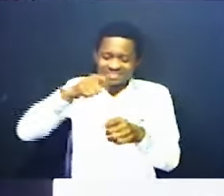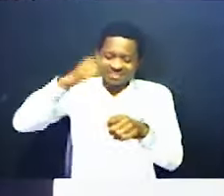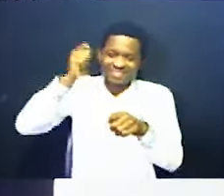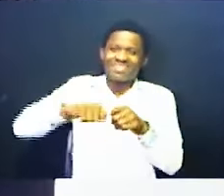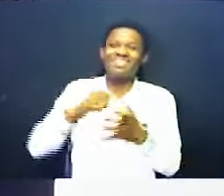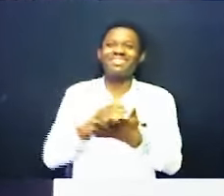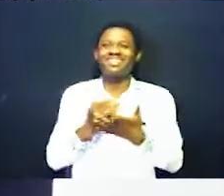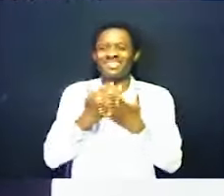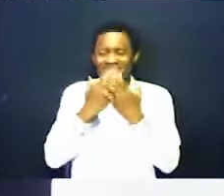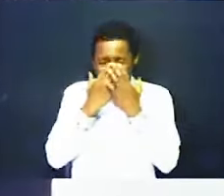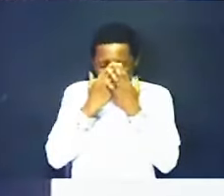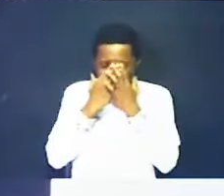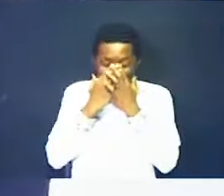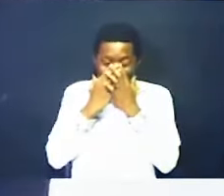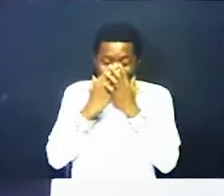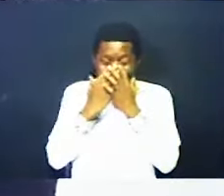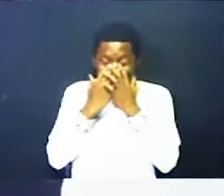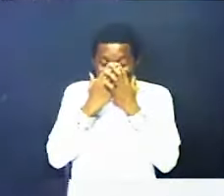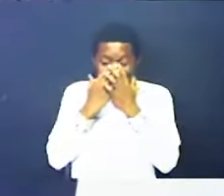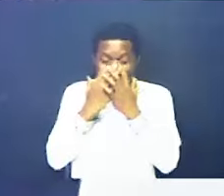This voice.